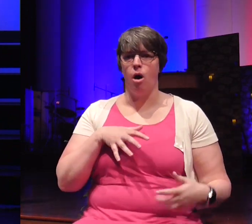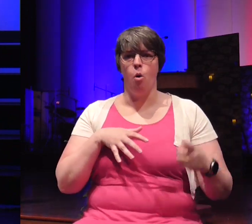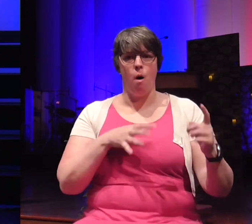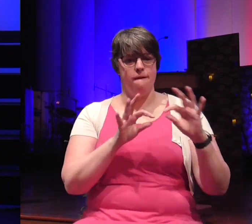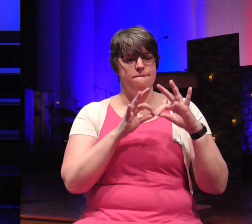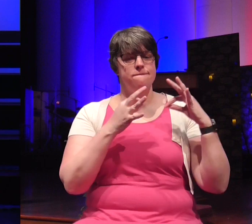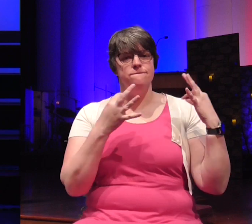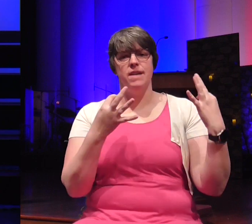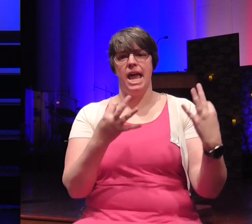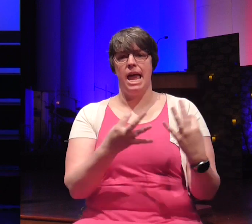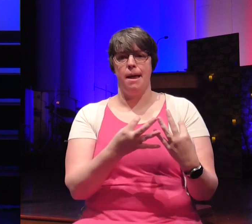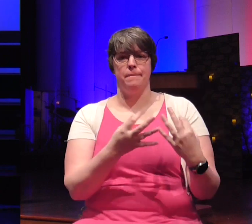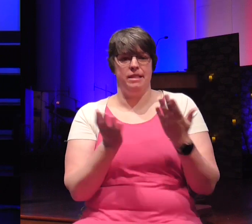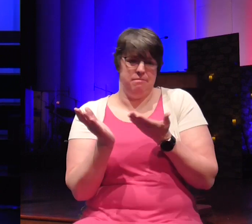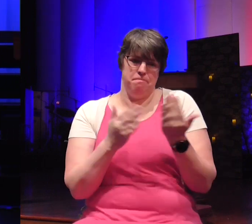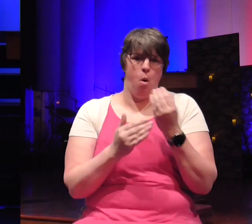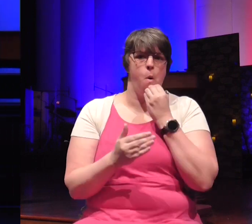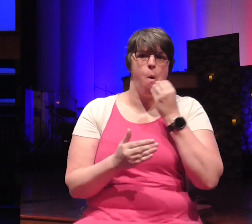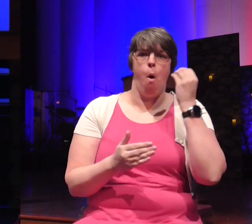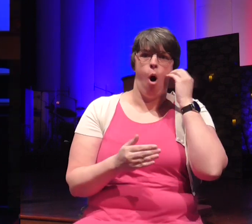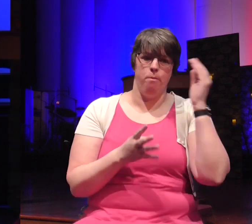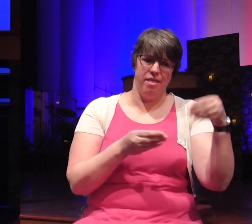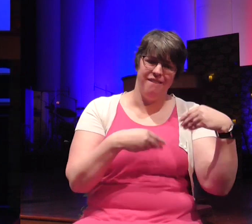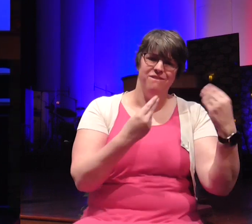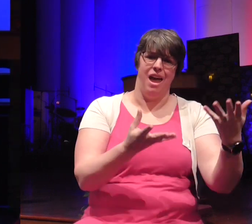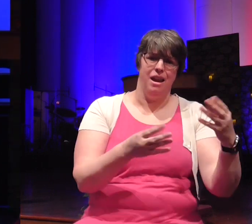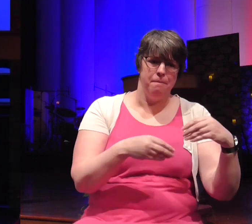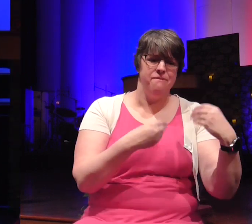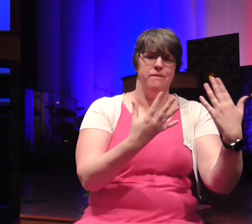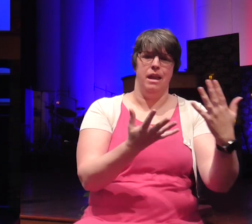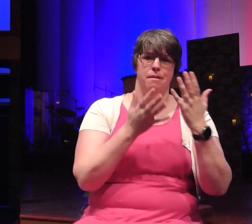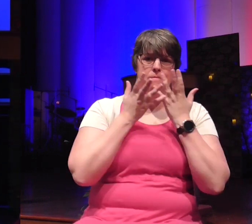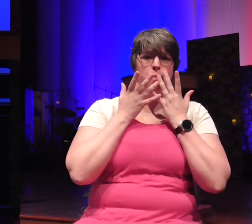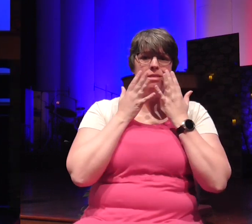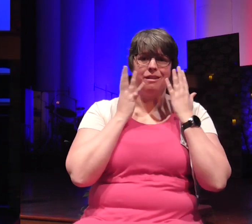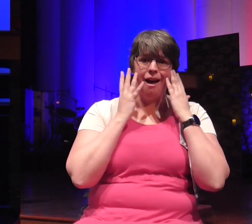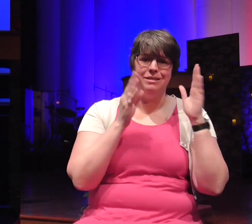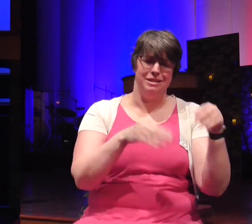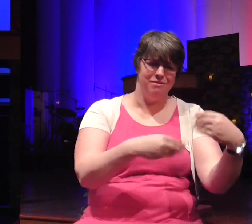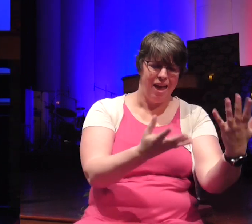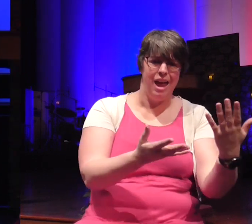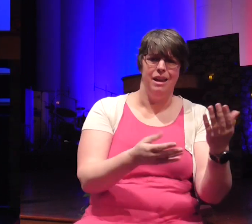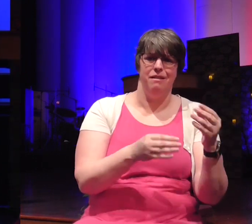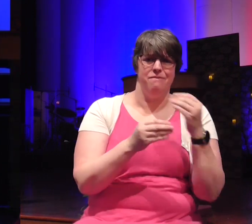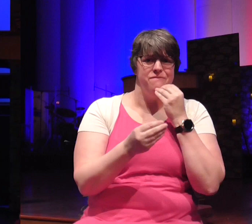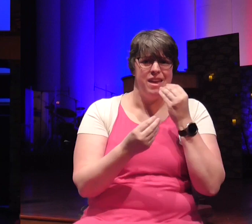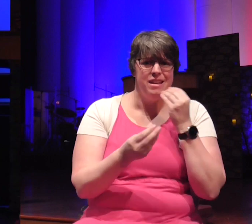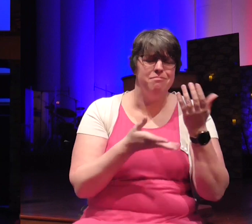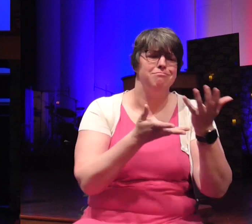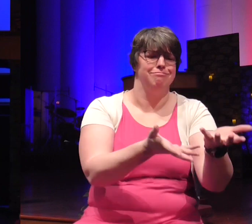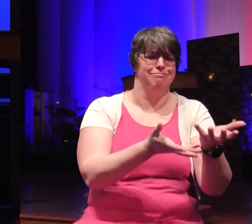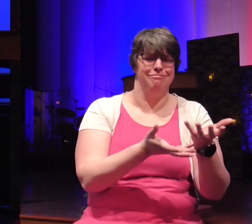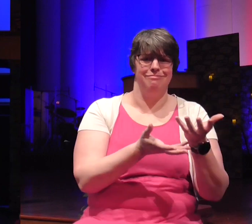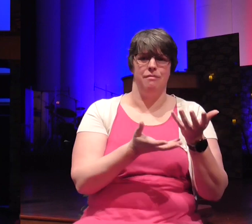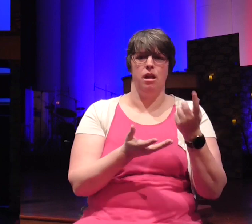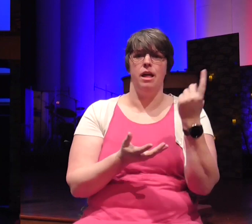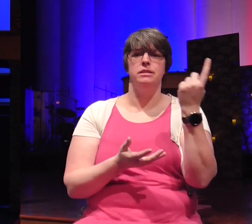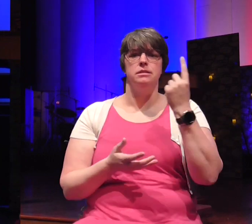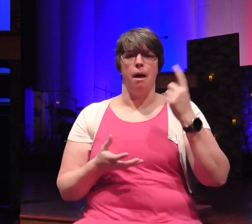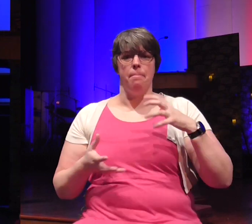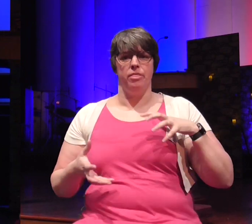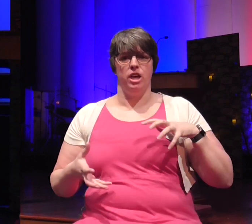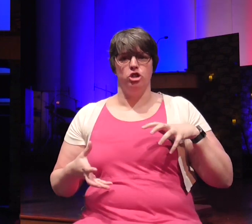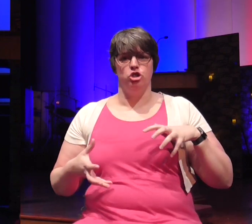home and fed him on several occasions, continuing to lavish kindness upon him. Something began to shift